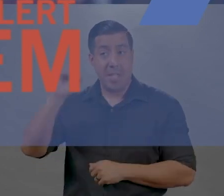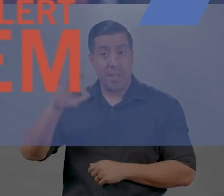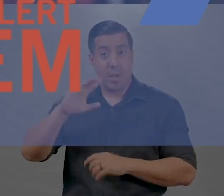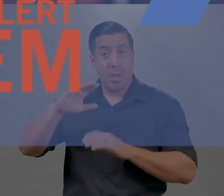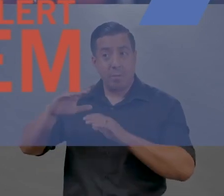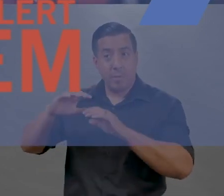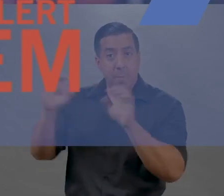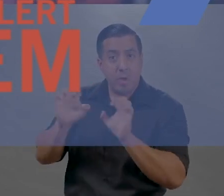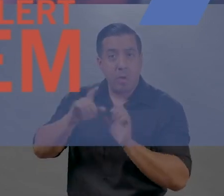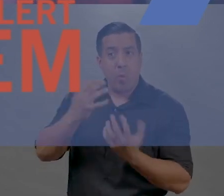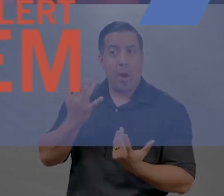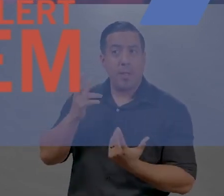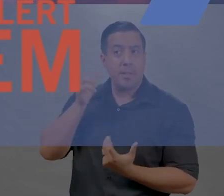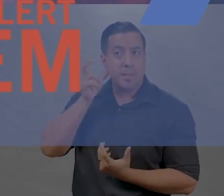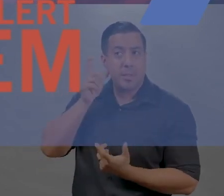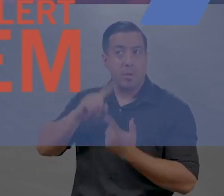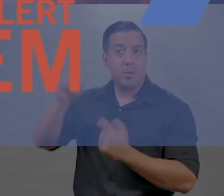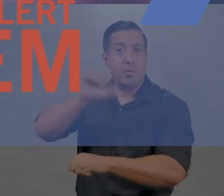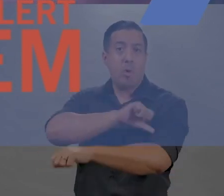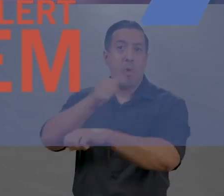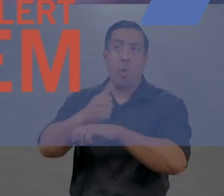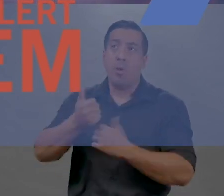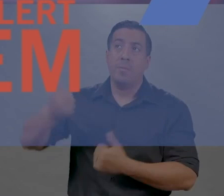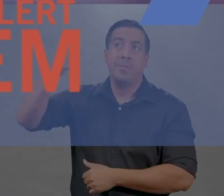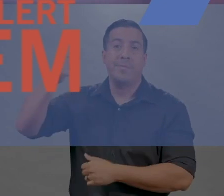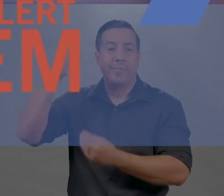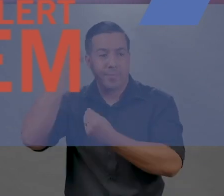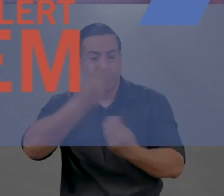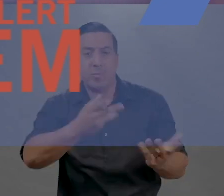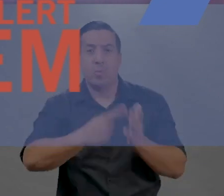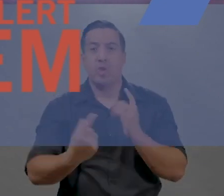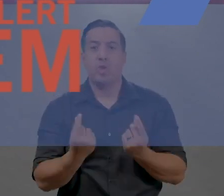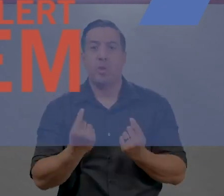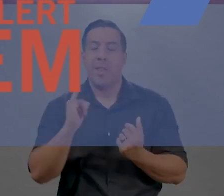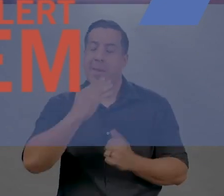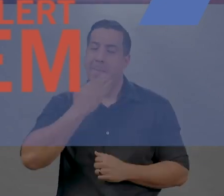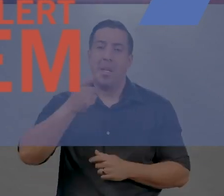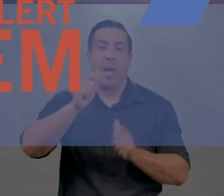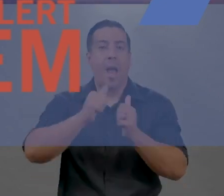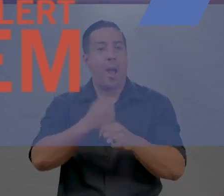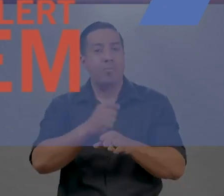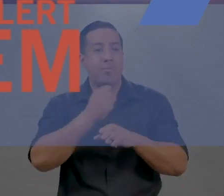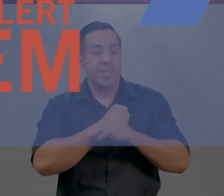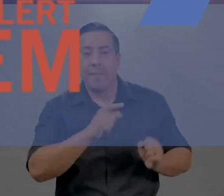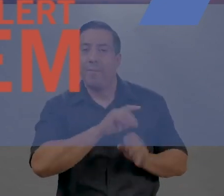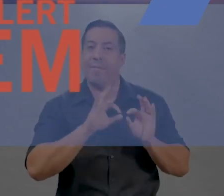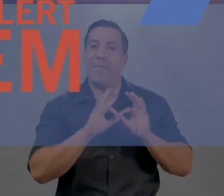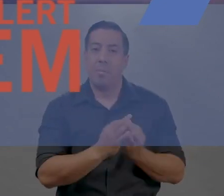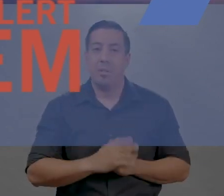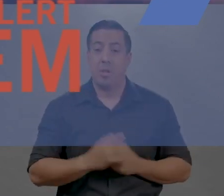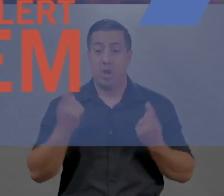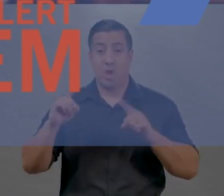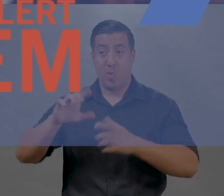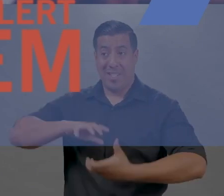event of an emergency, listen and wait for authorities to give specific instructions on what to do, and do what they say. That's the